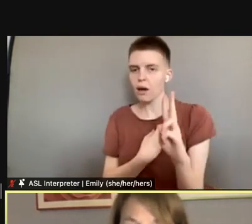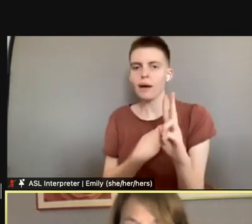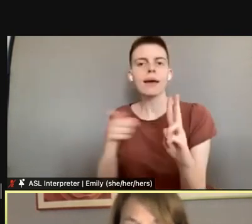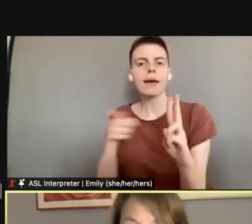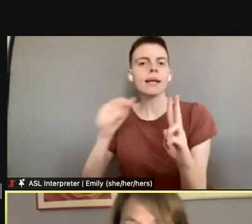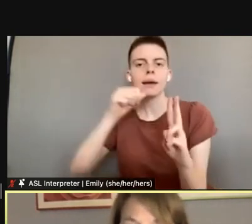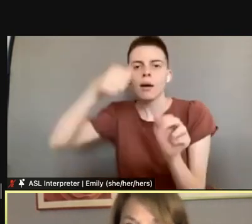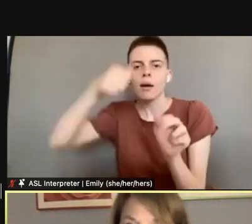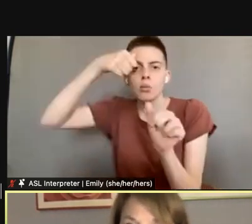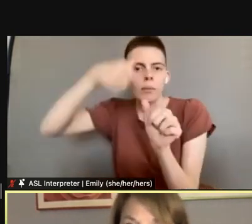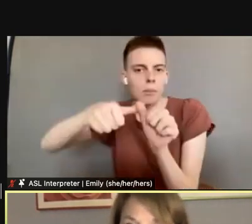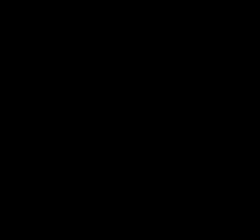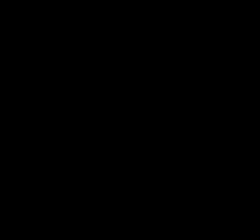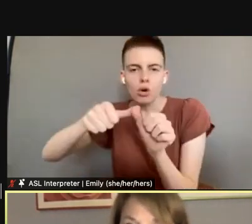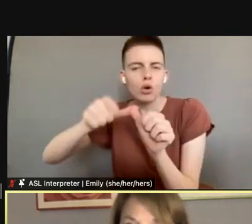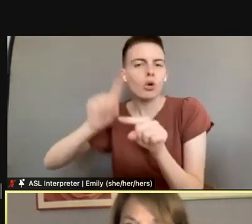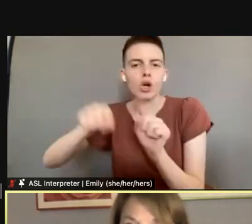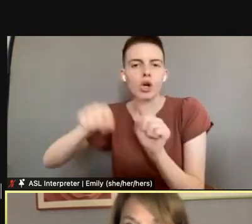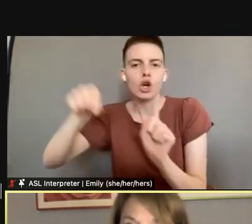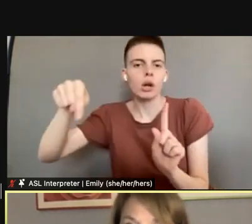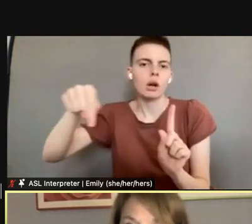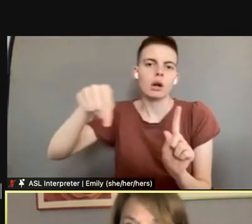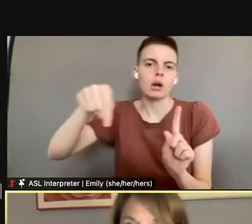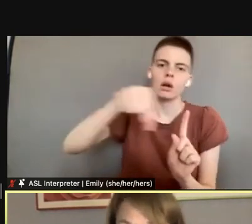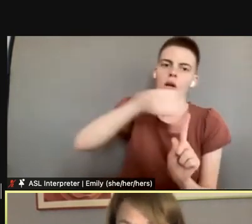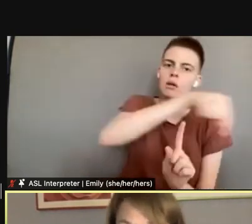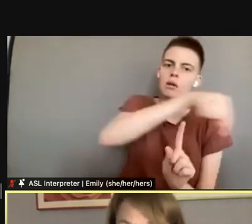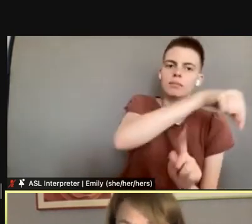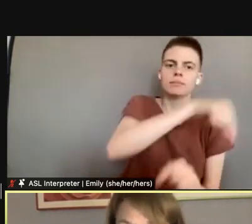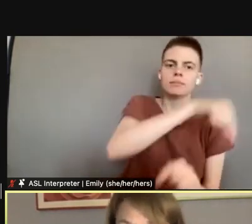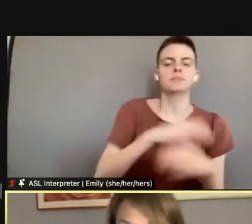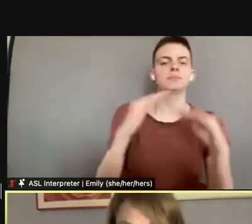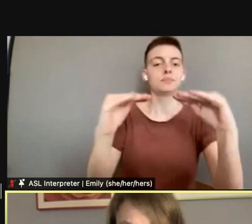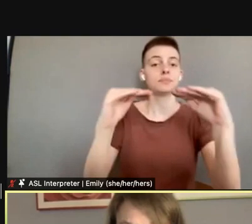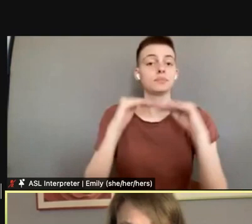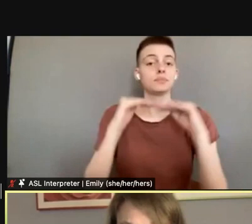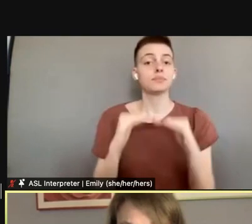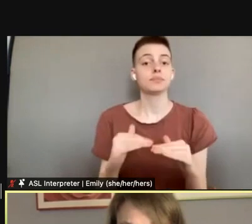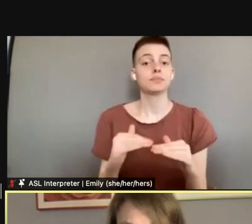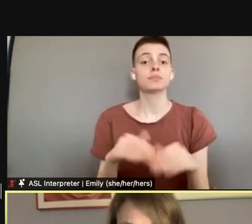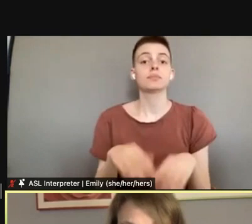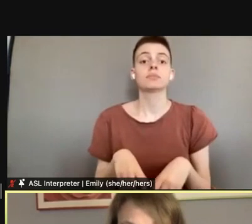the image that's held in memory.